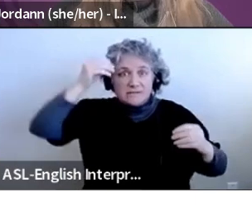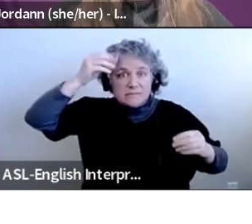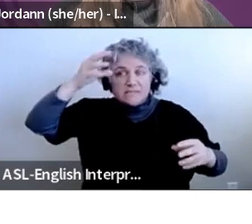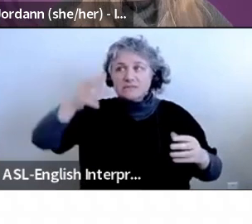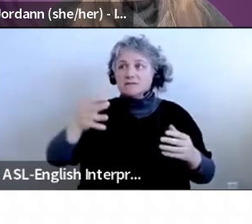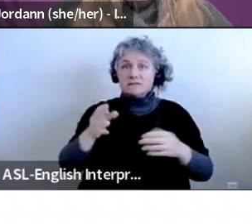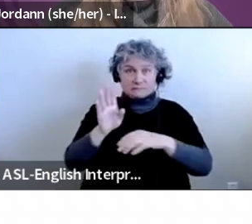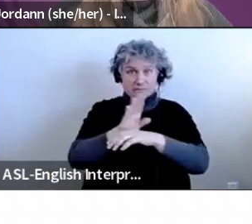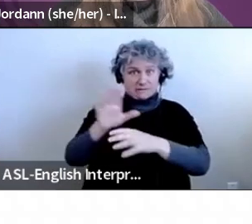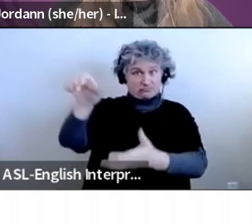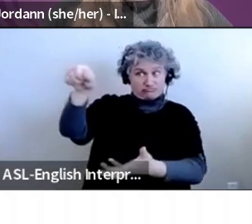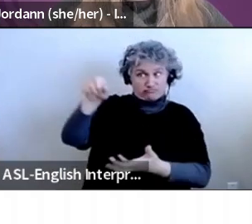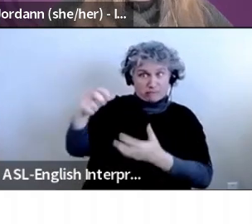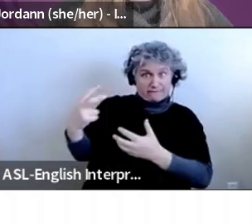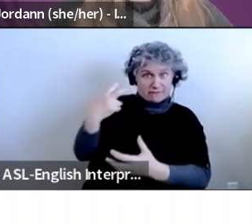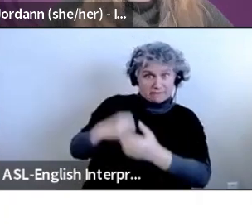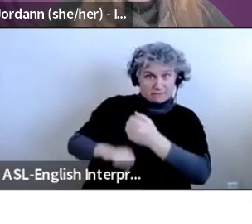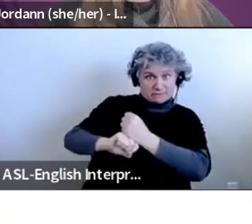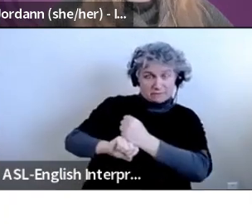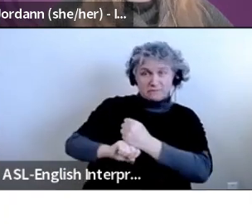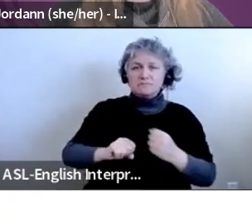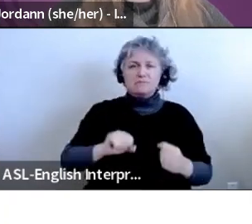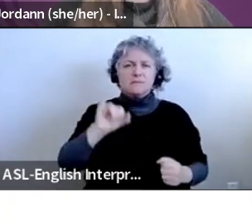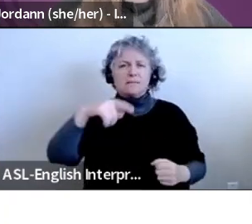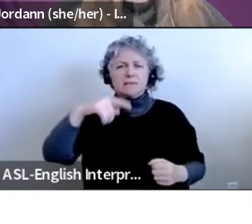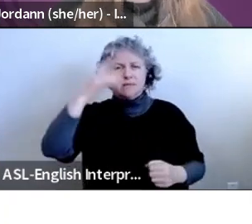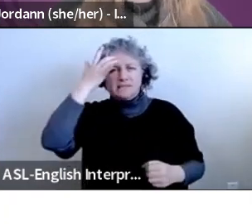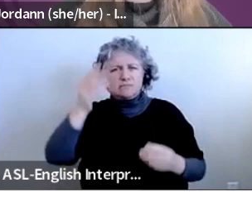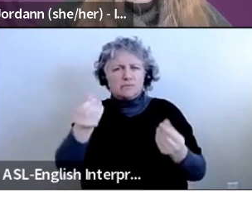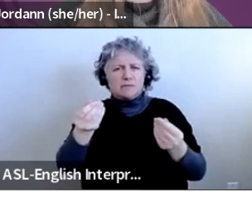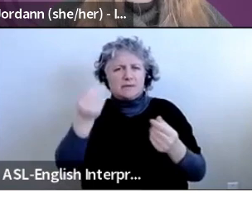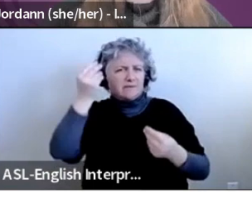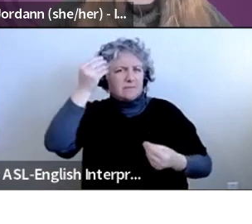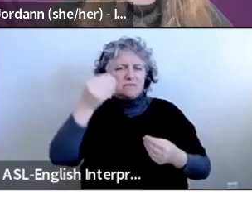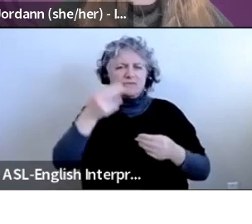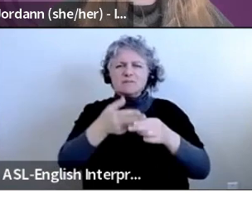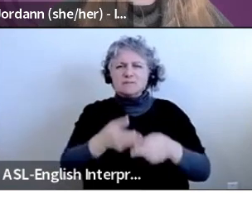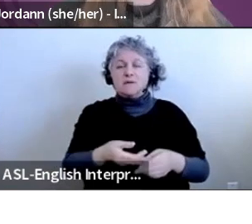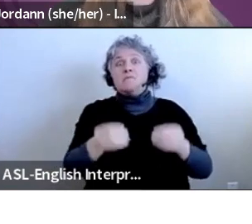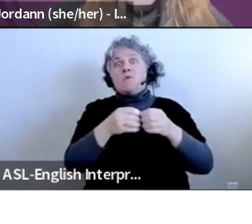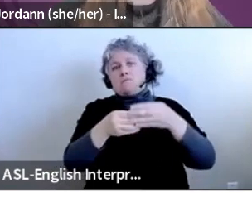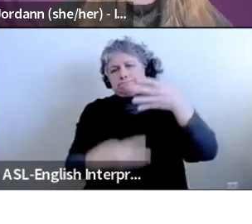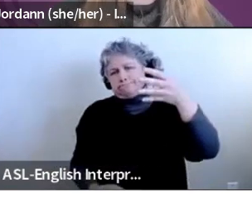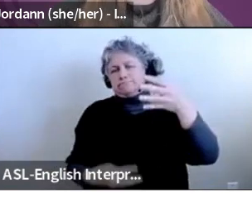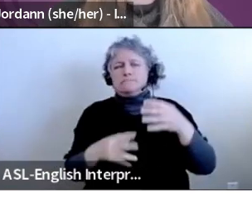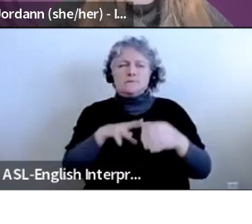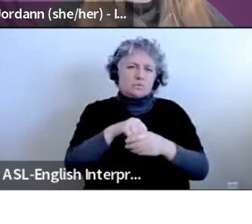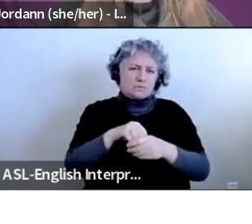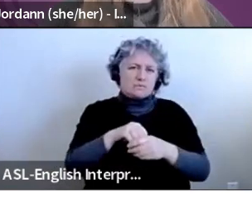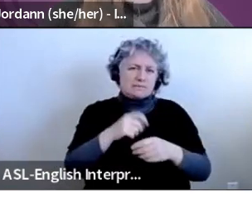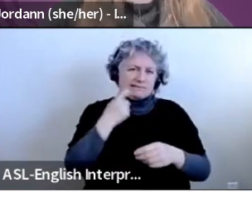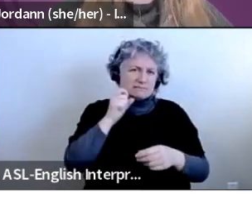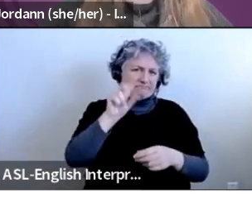business received any investments, and intellectual property information? Just to name a few. There are a couple more questions, including that